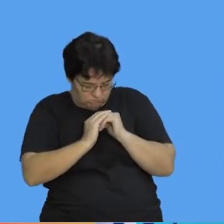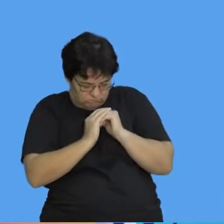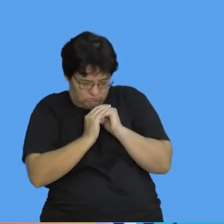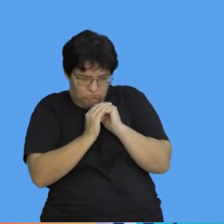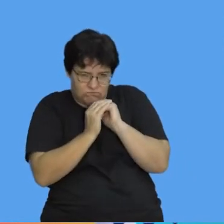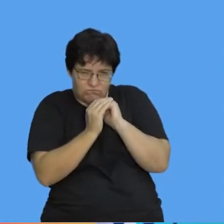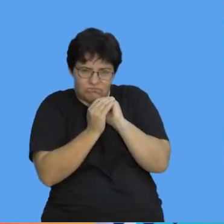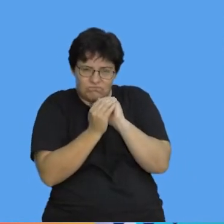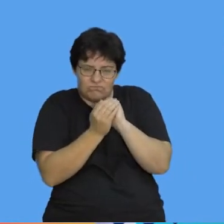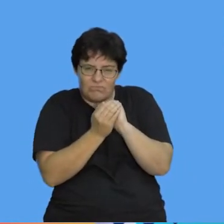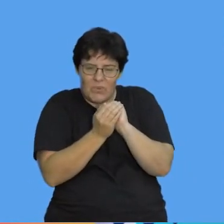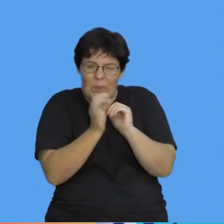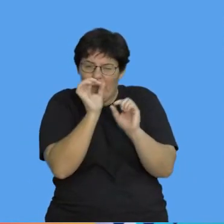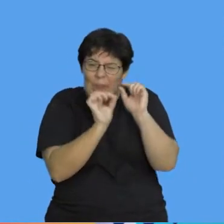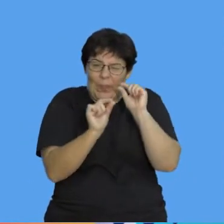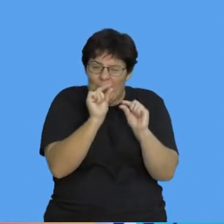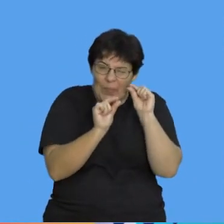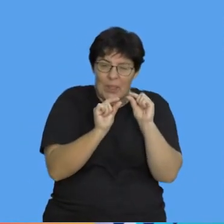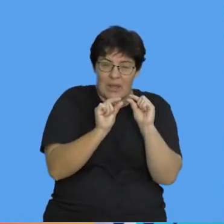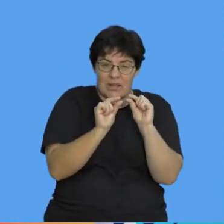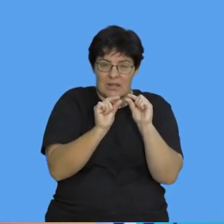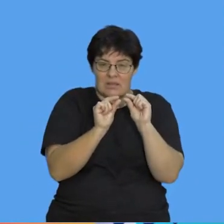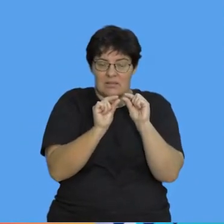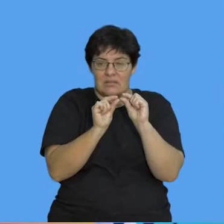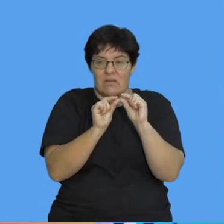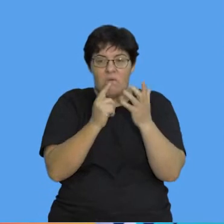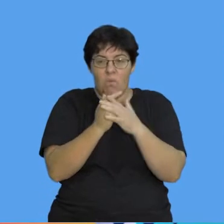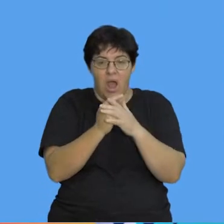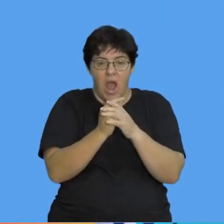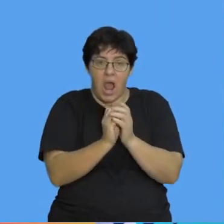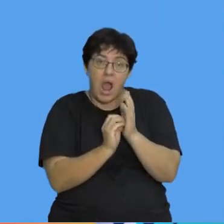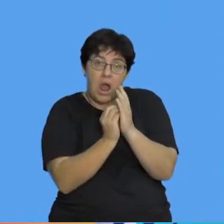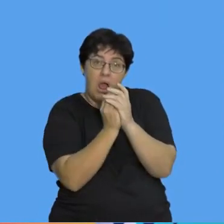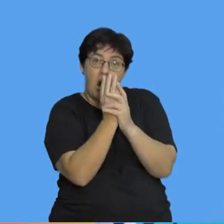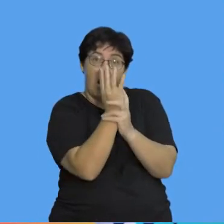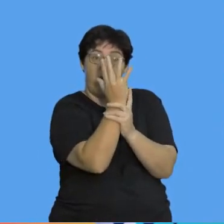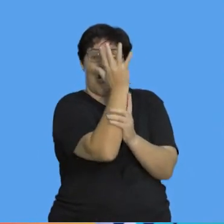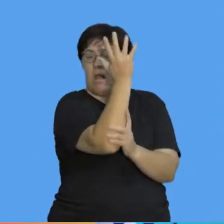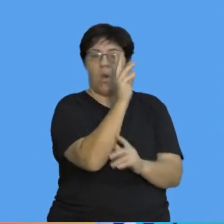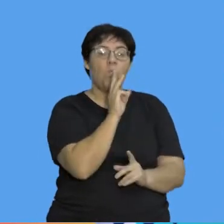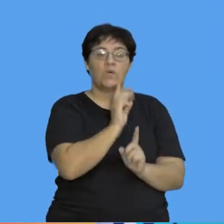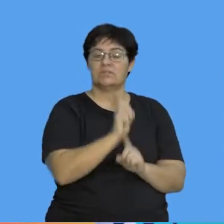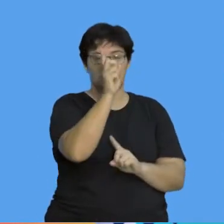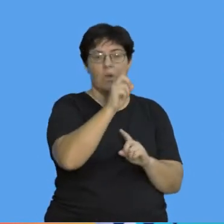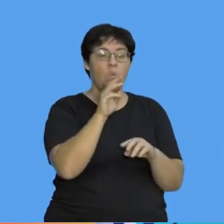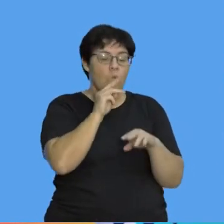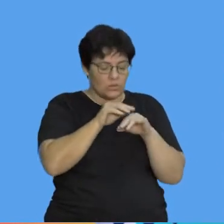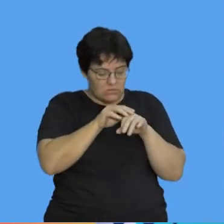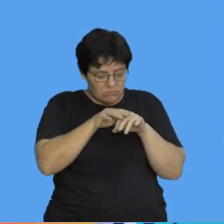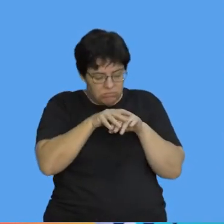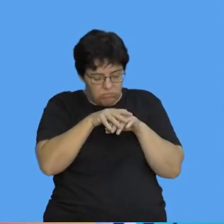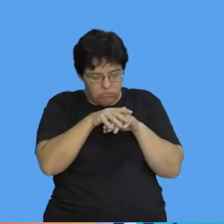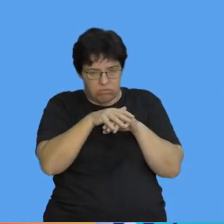like a very tiny, small, right, because they can't transport water, so the water